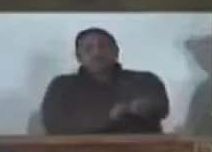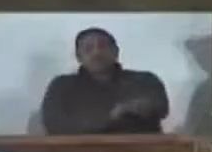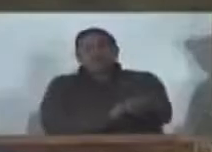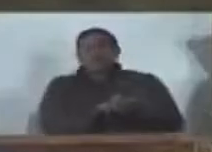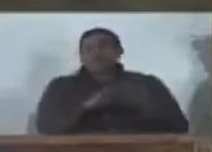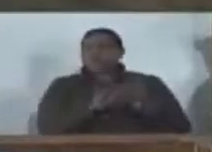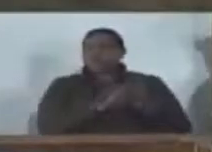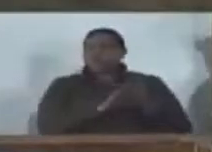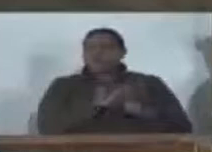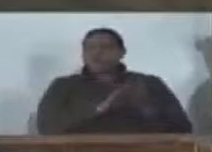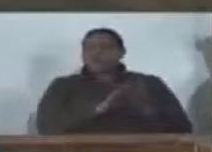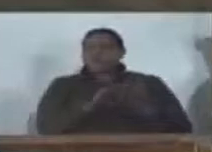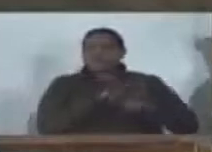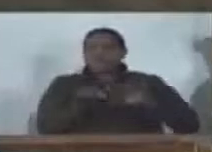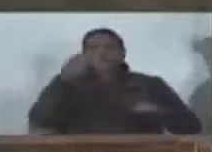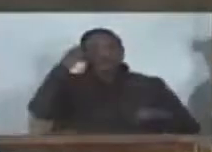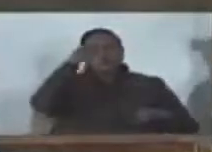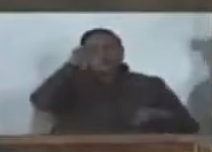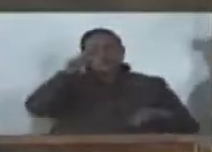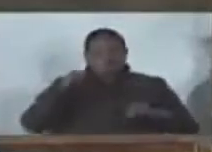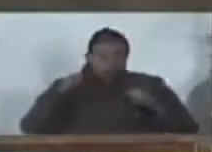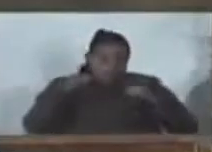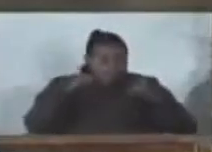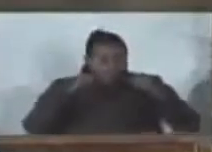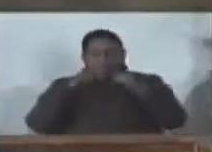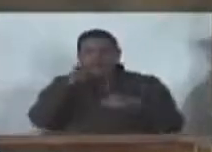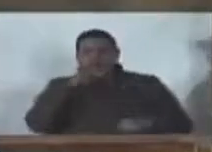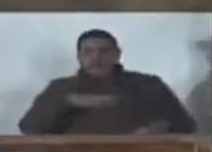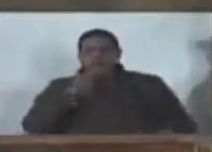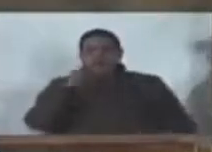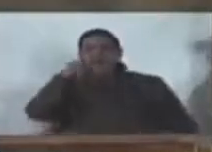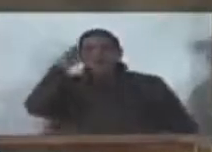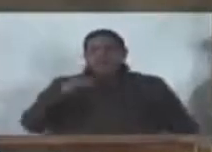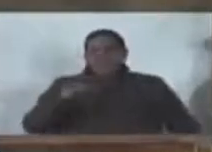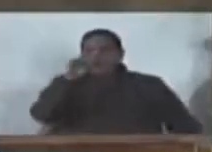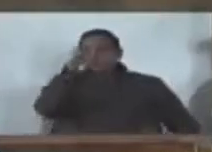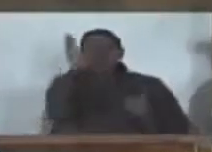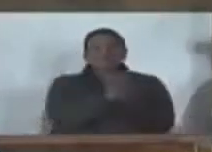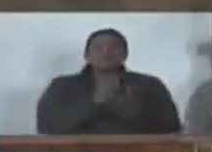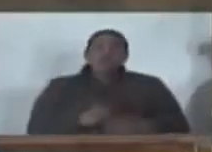don't think that you must beat your woman or your child. You must stop it.